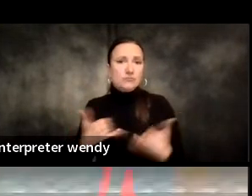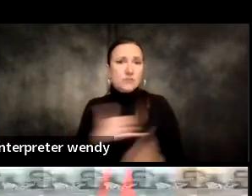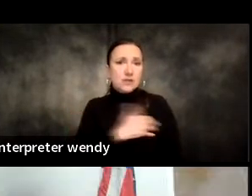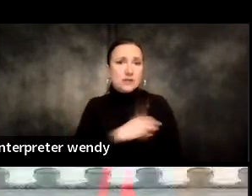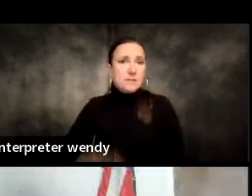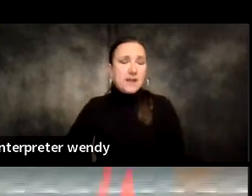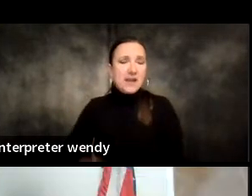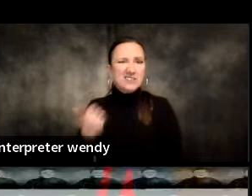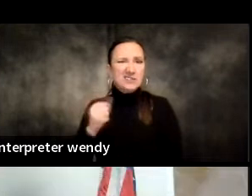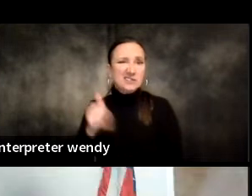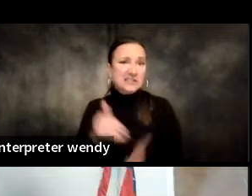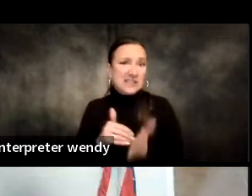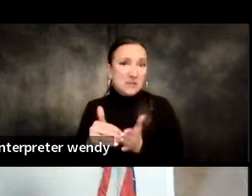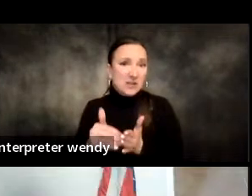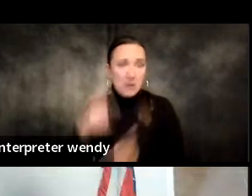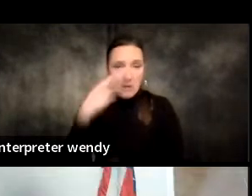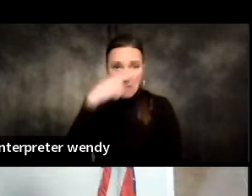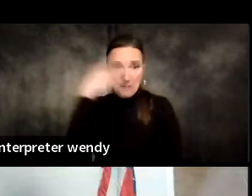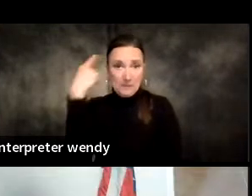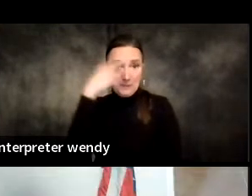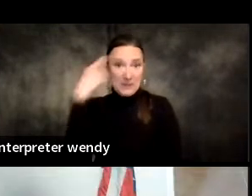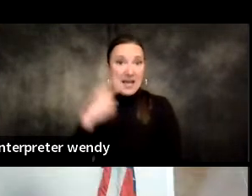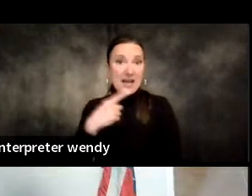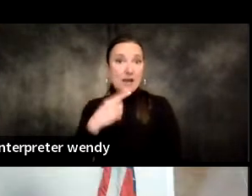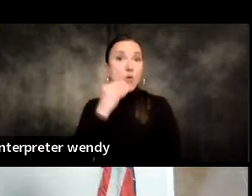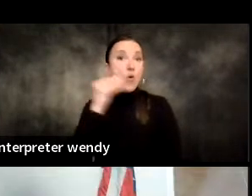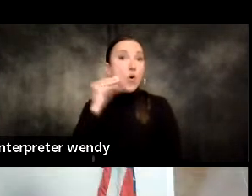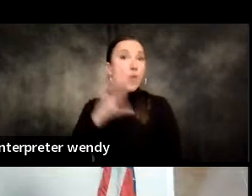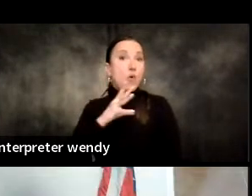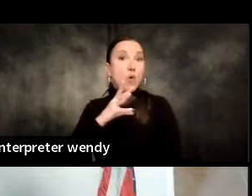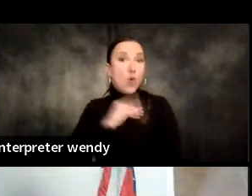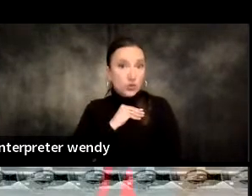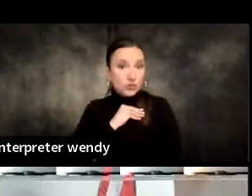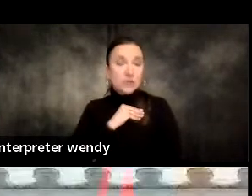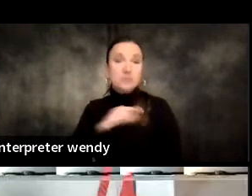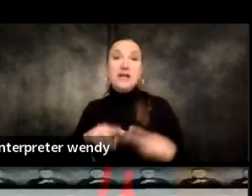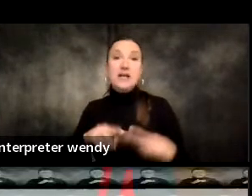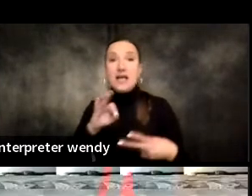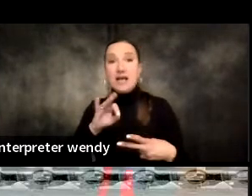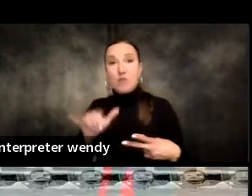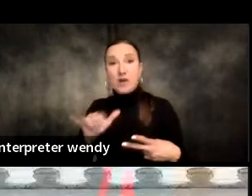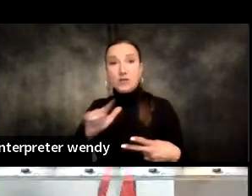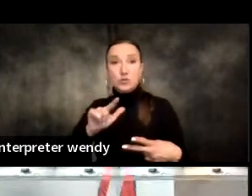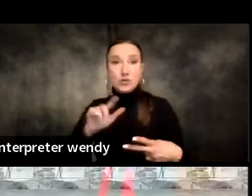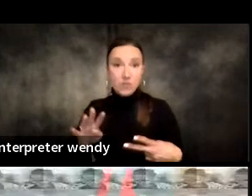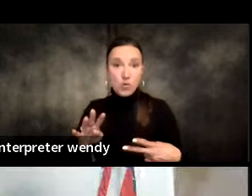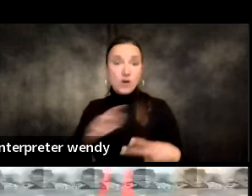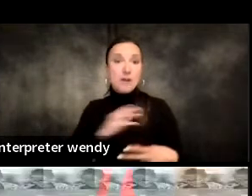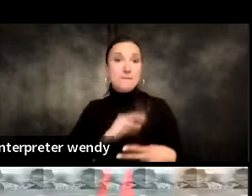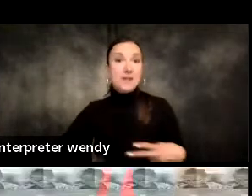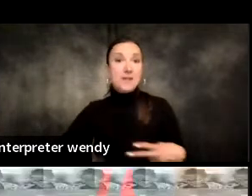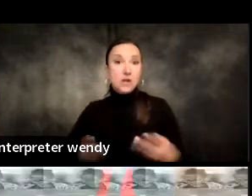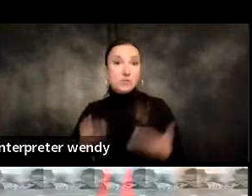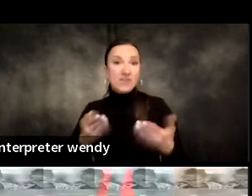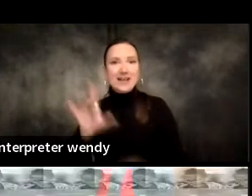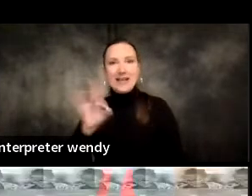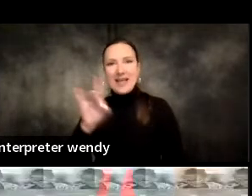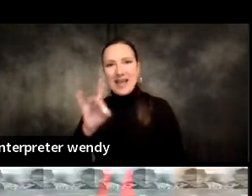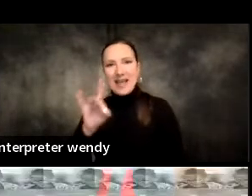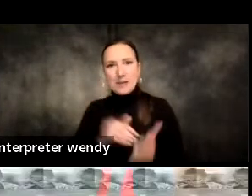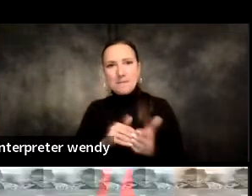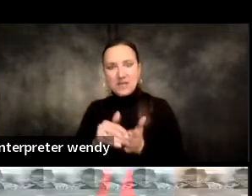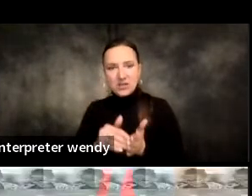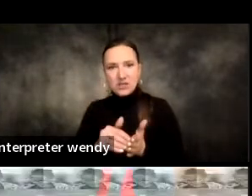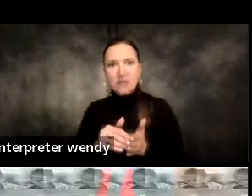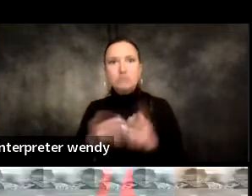$10 million for a Black home ownership fund, and in FY24, she is proposing $8 million to increase